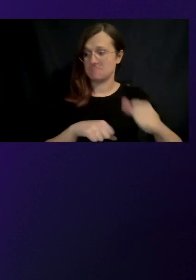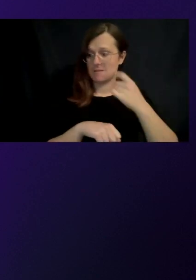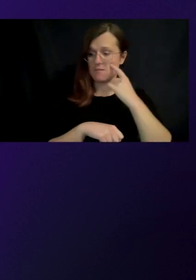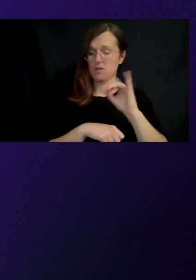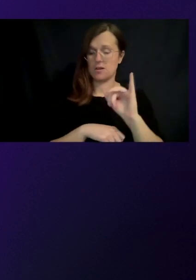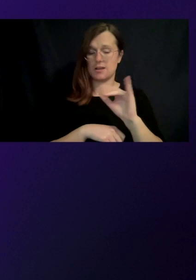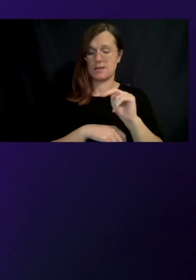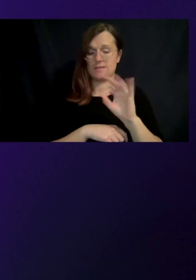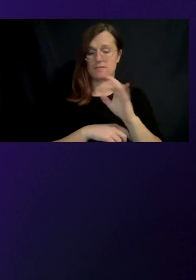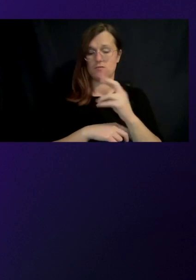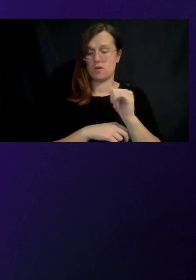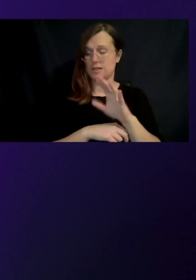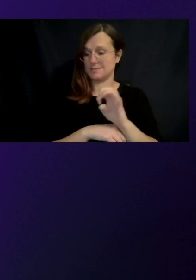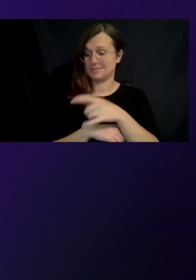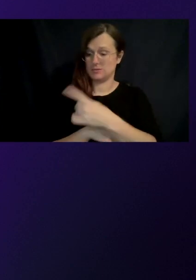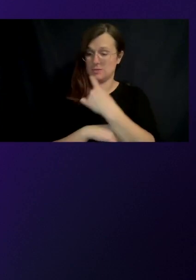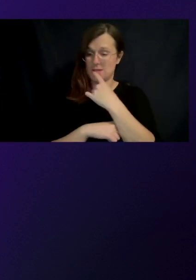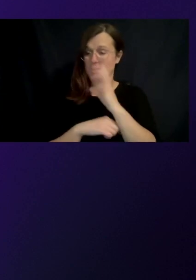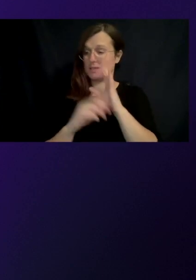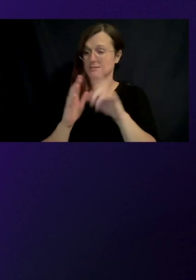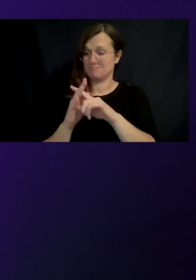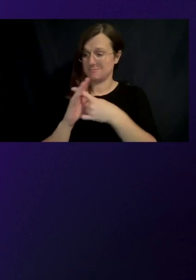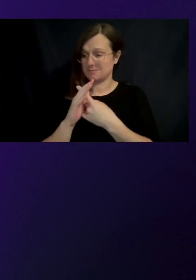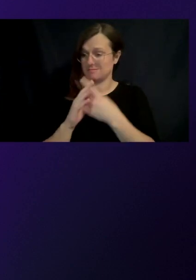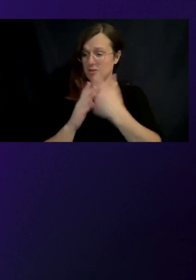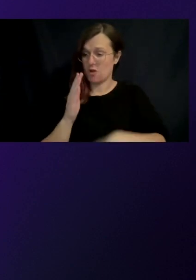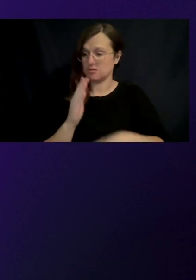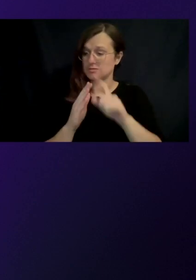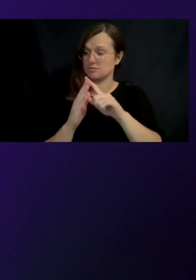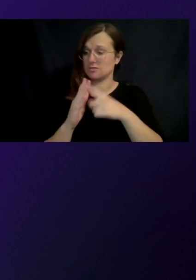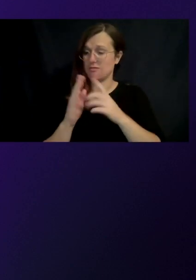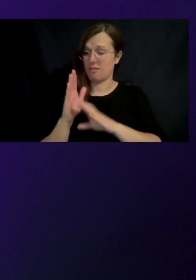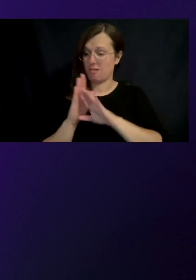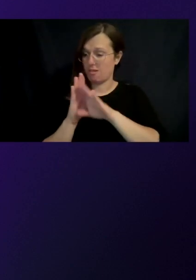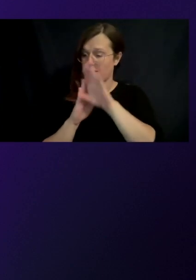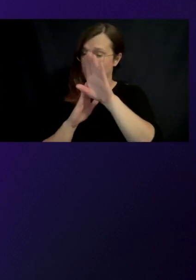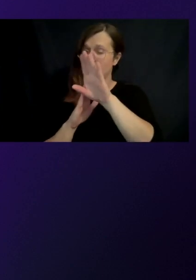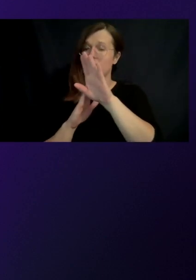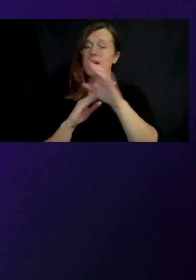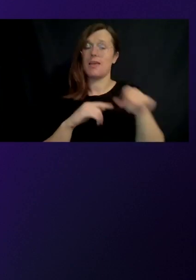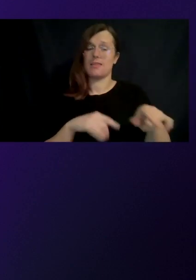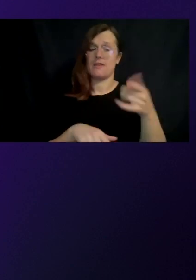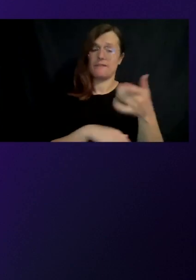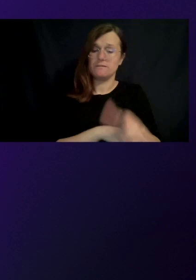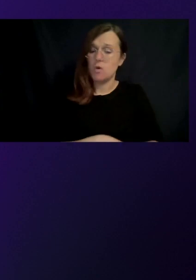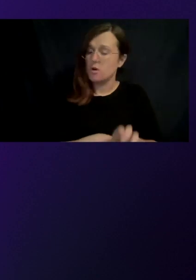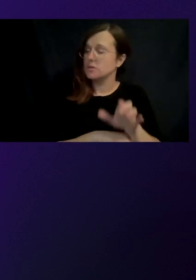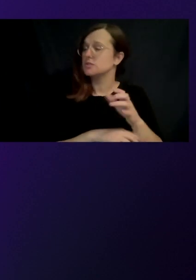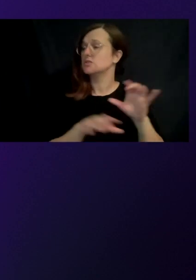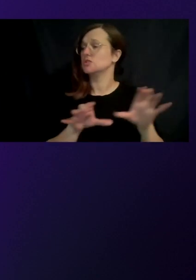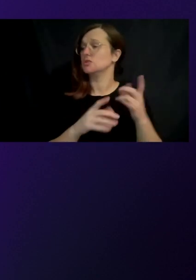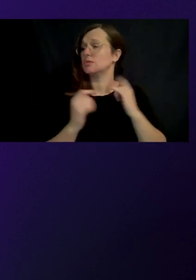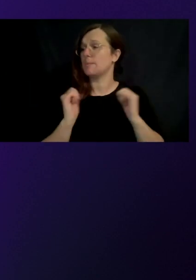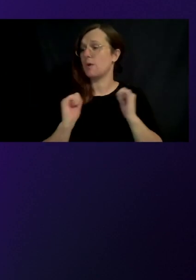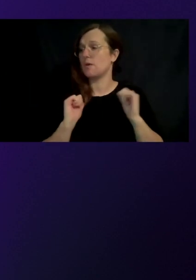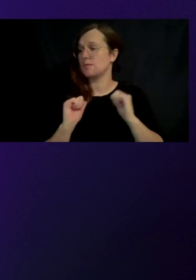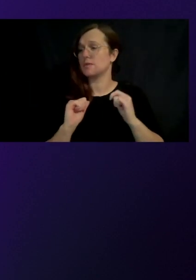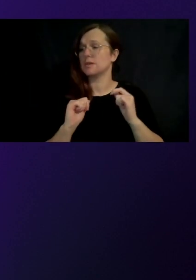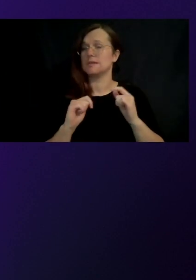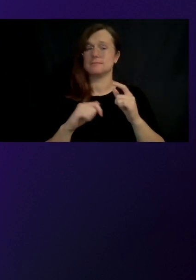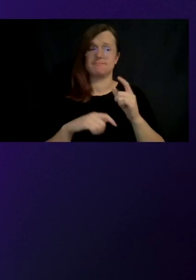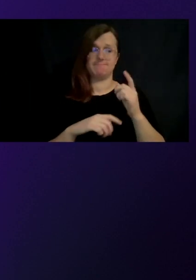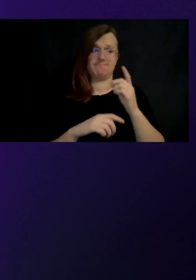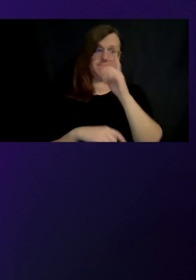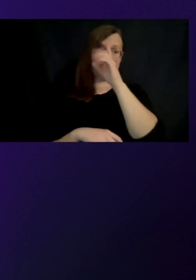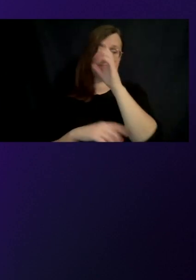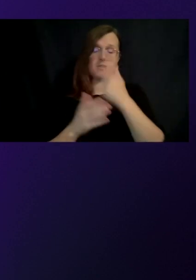costs can start to skyrocket in that case. And developers are forced to do this like performance versus cost trade-off. But with